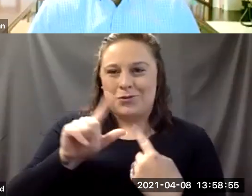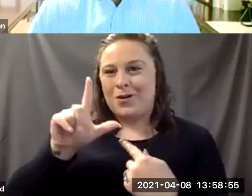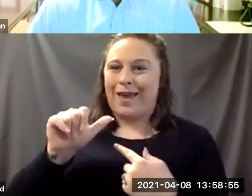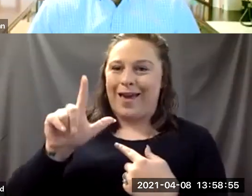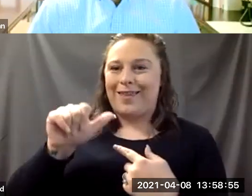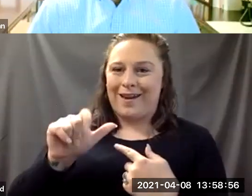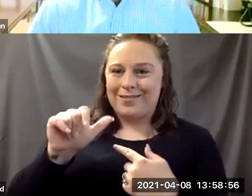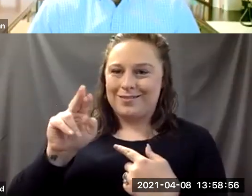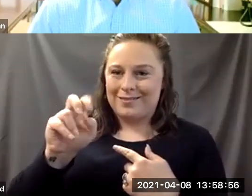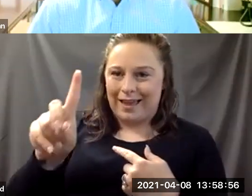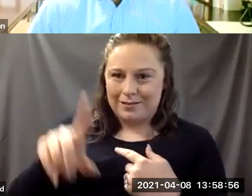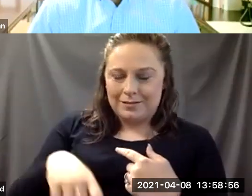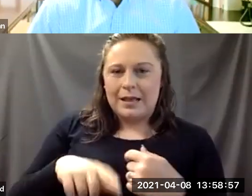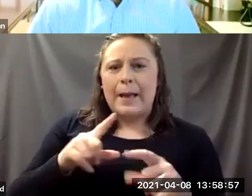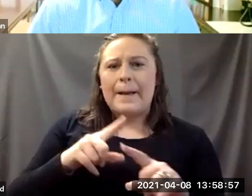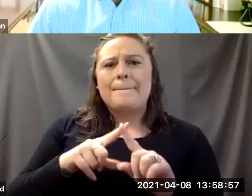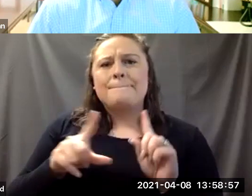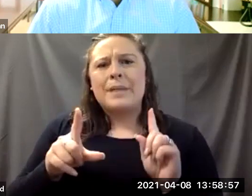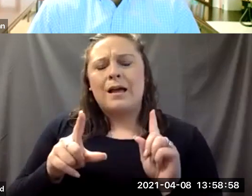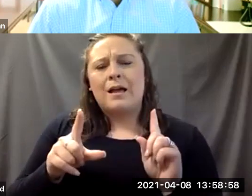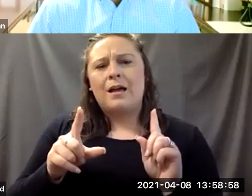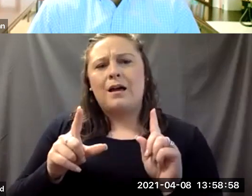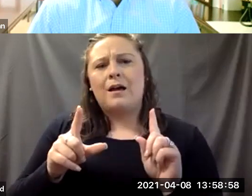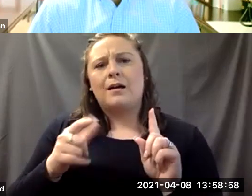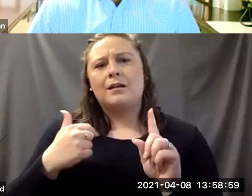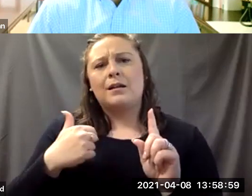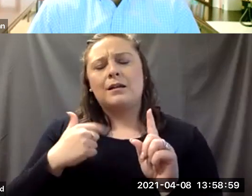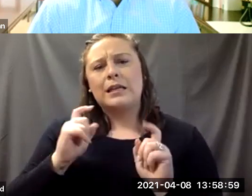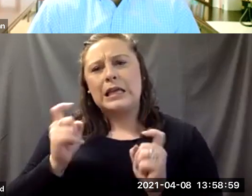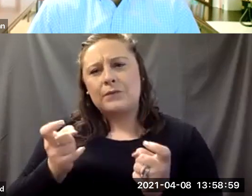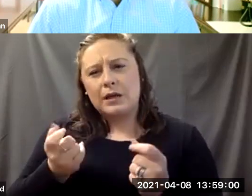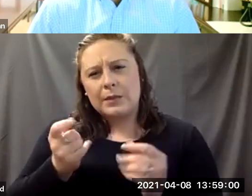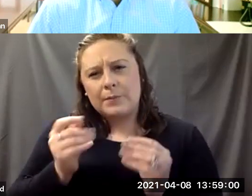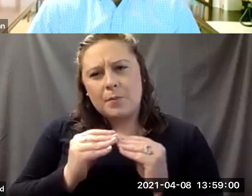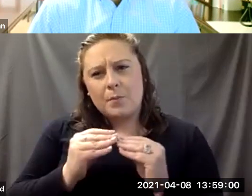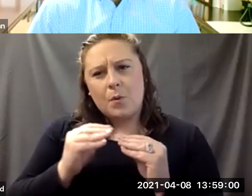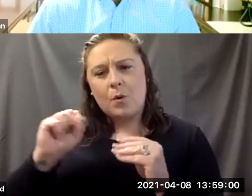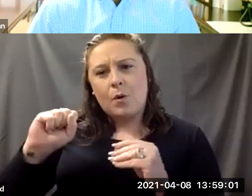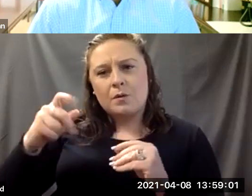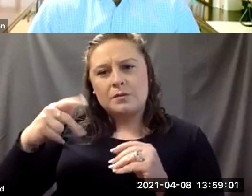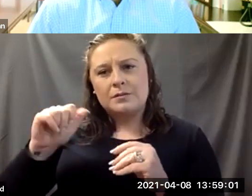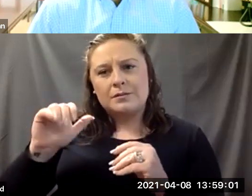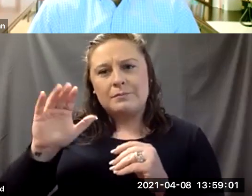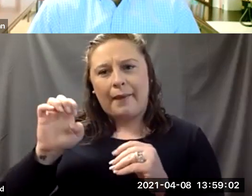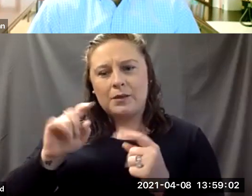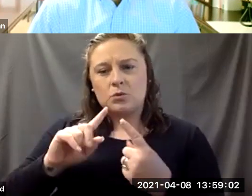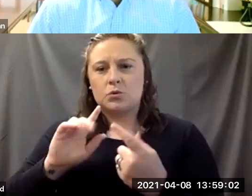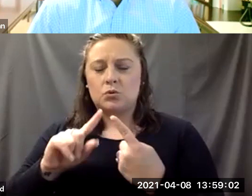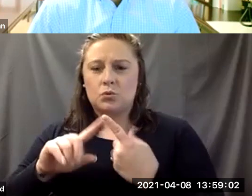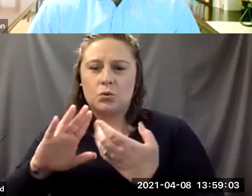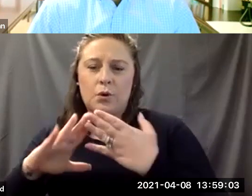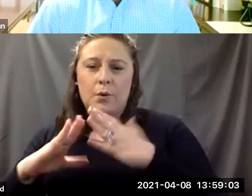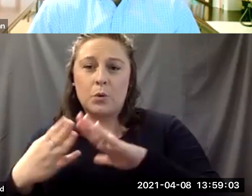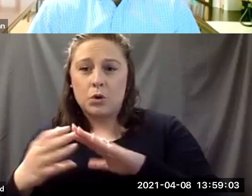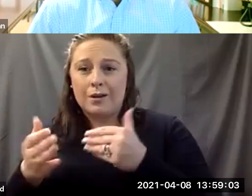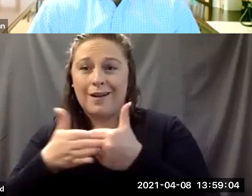land, but I think giving a little more space to our community, to our neighbors, to the